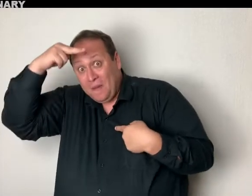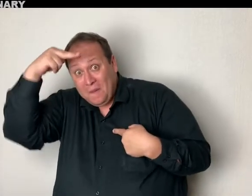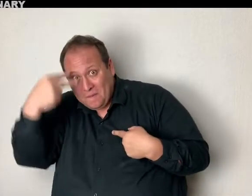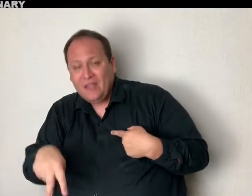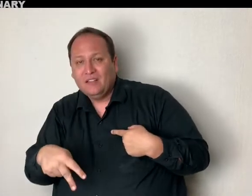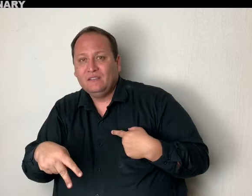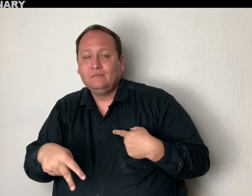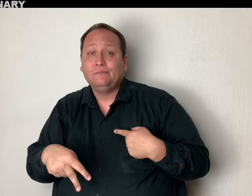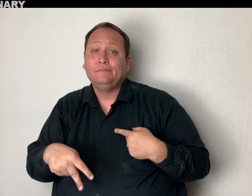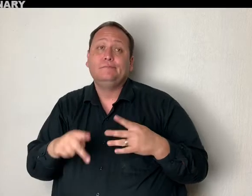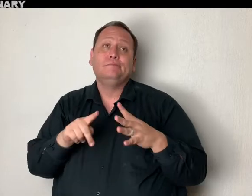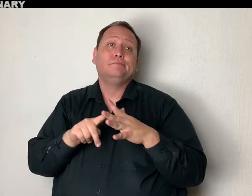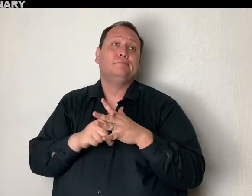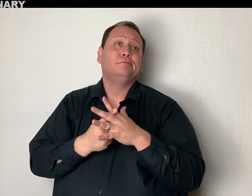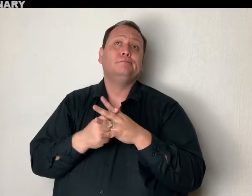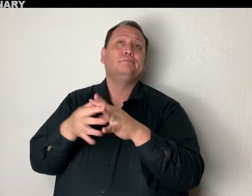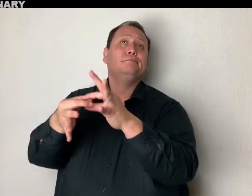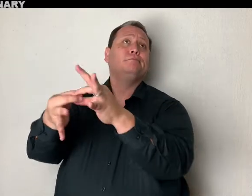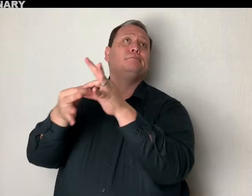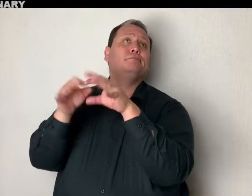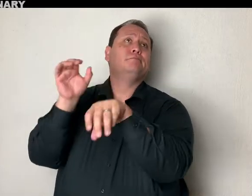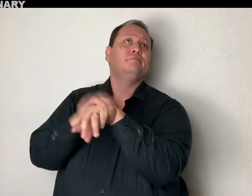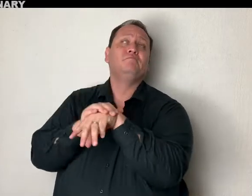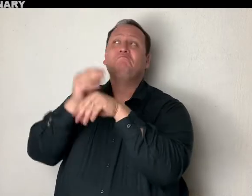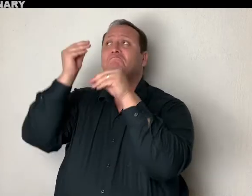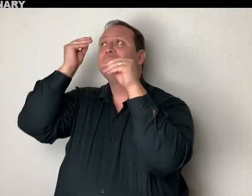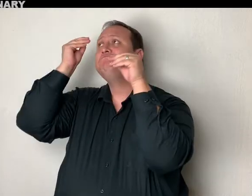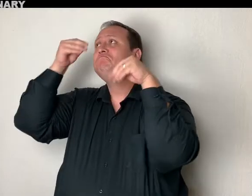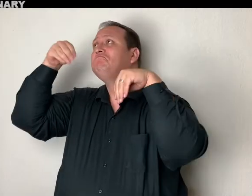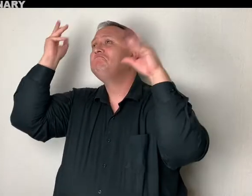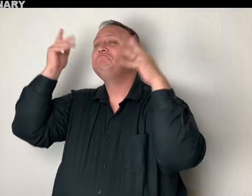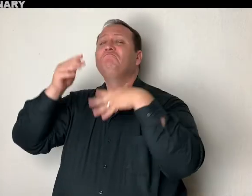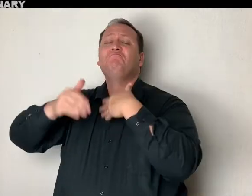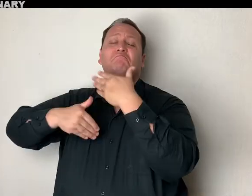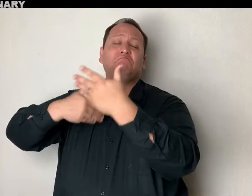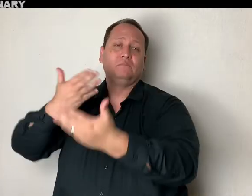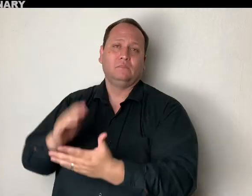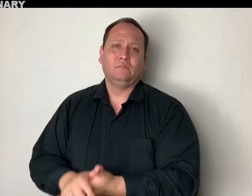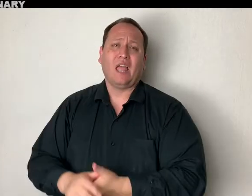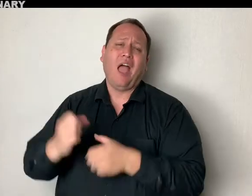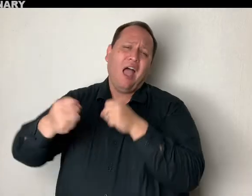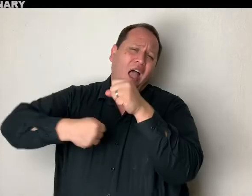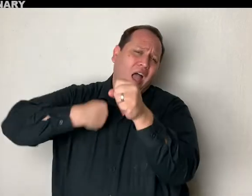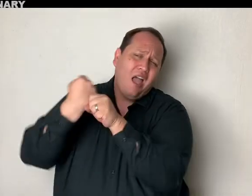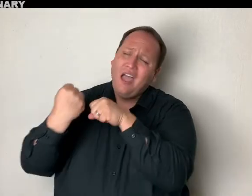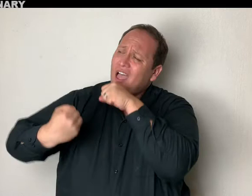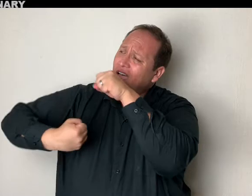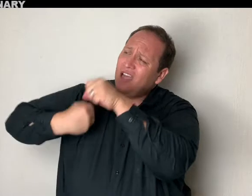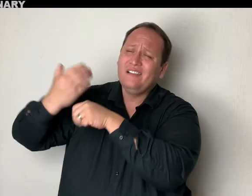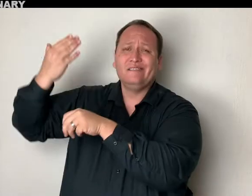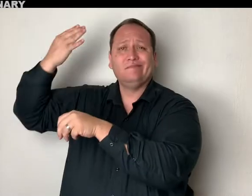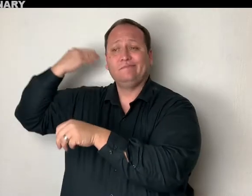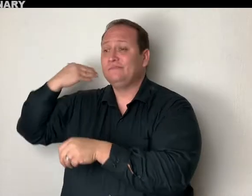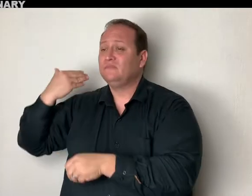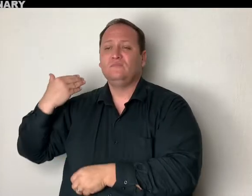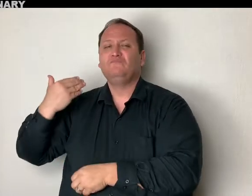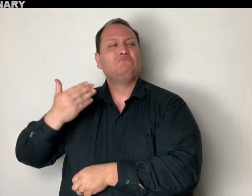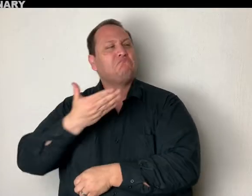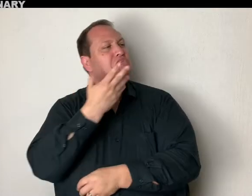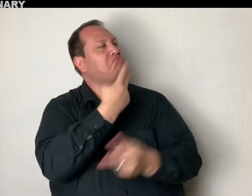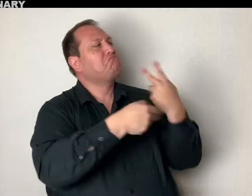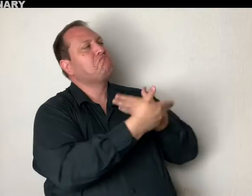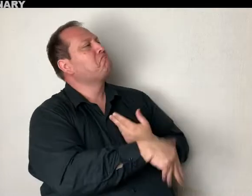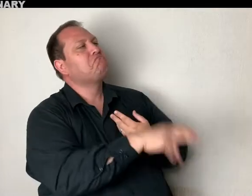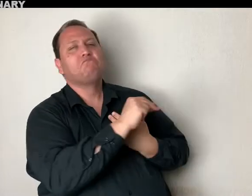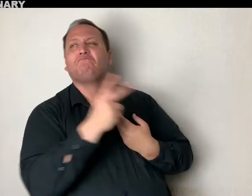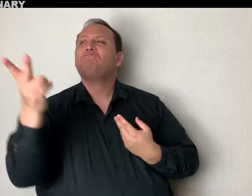we're friends. They've been told for so many years that we're not welcome, they're not welcome, we must